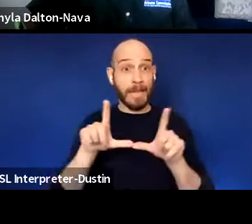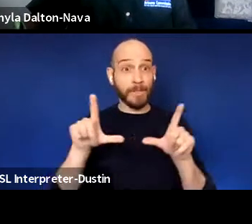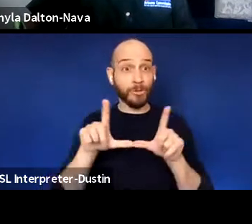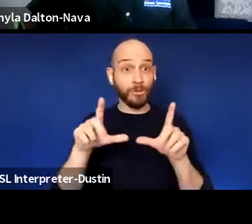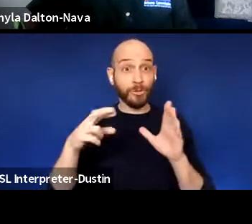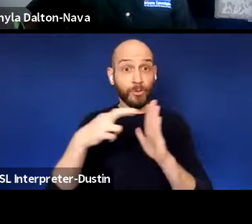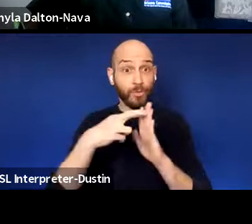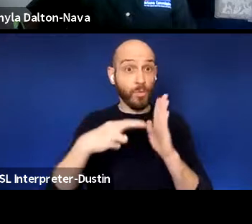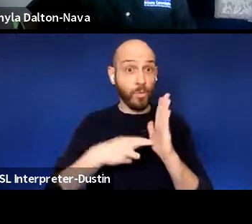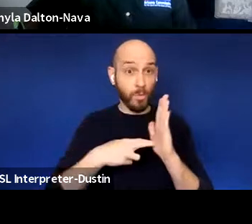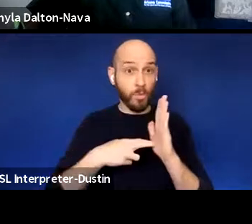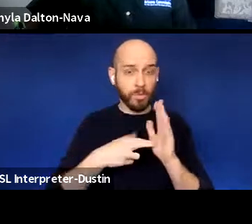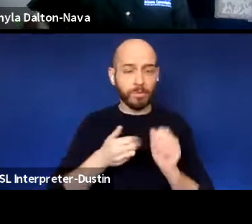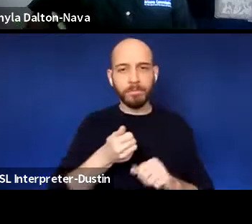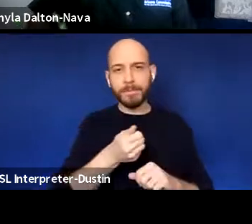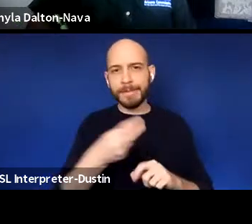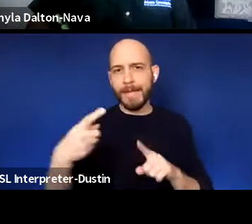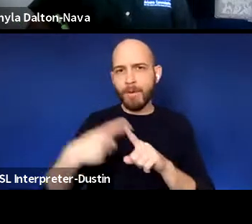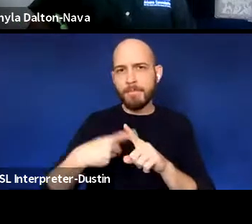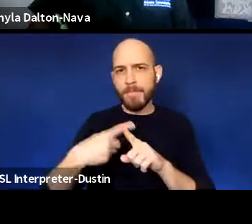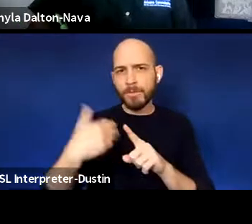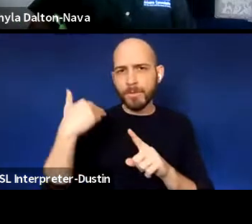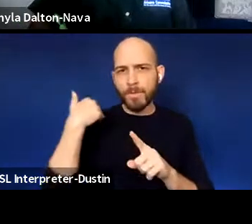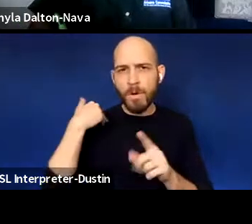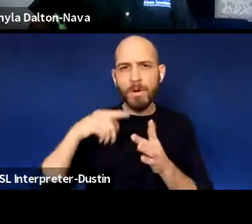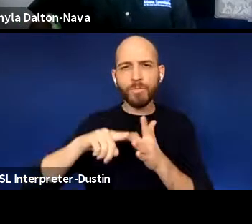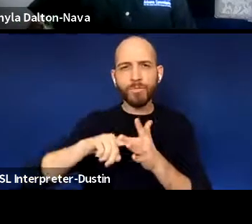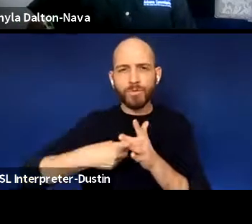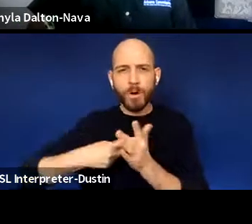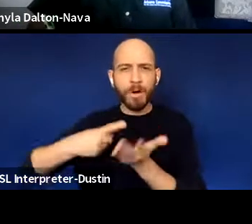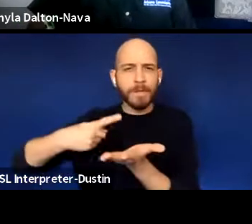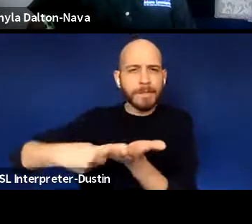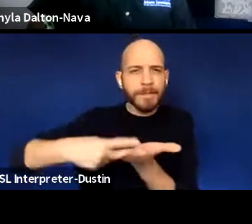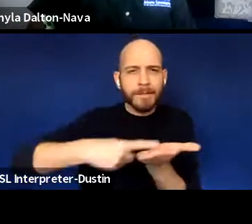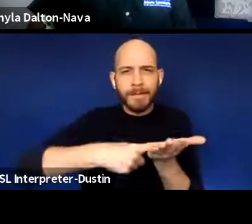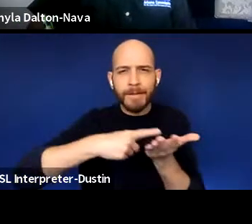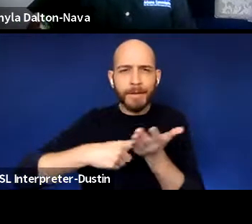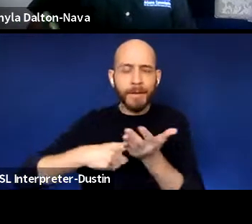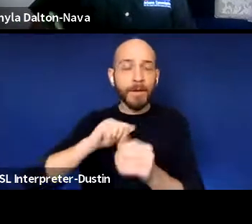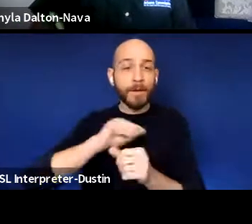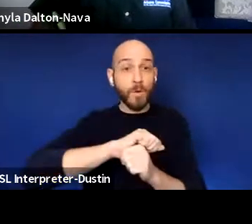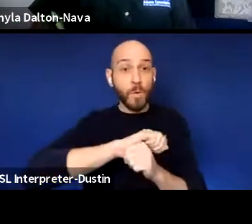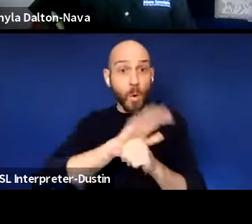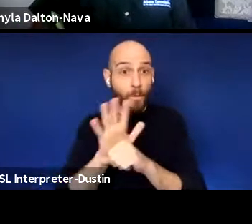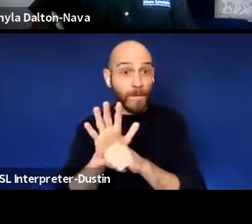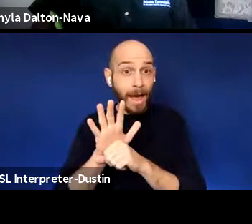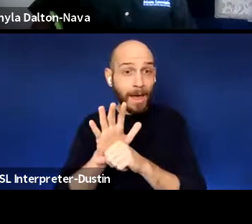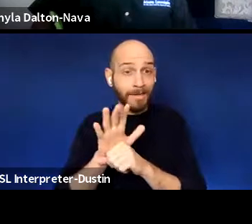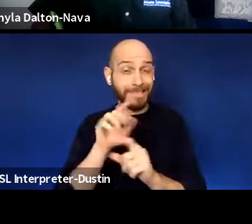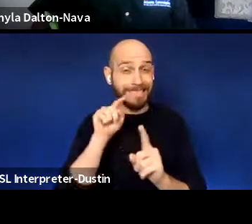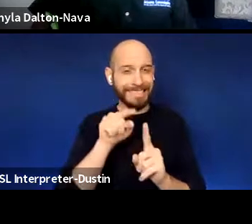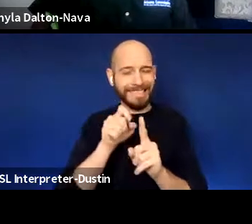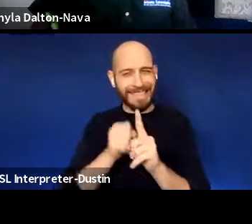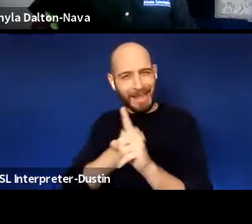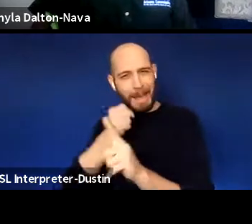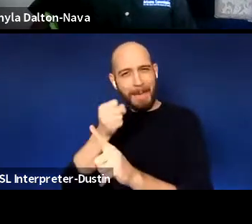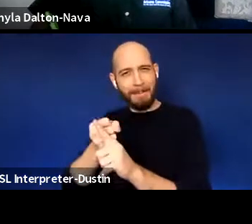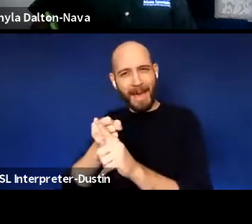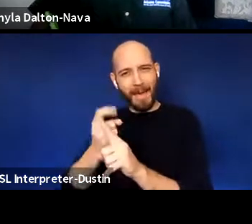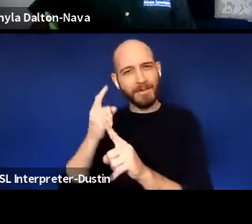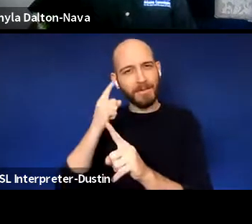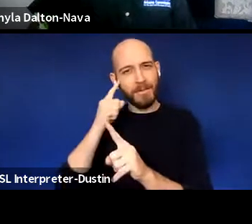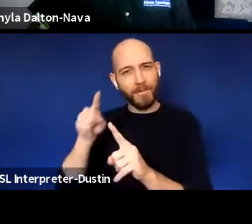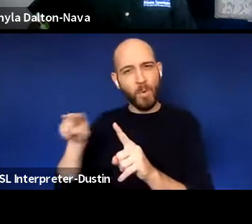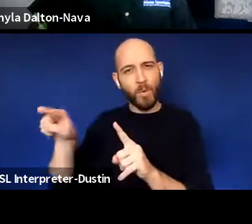the impact of COVID on licensees. And we had covered the fact that our commission was